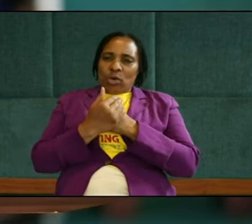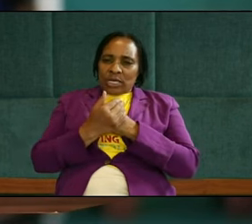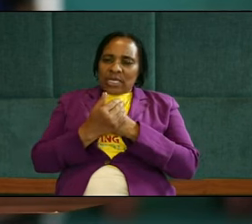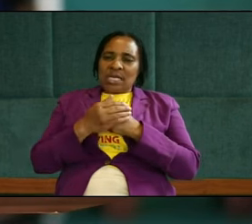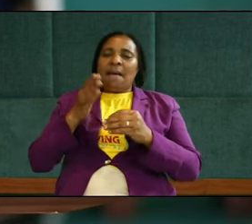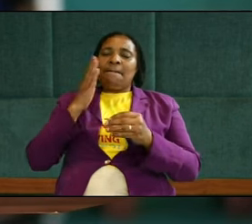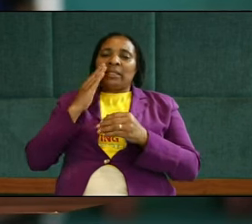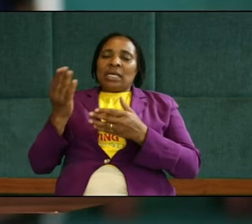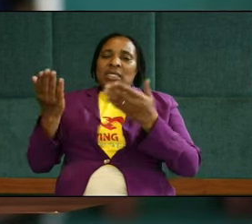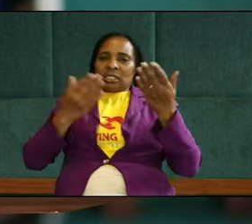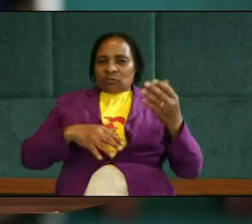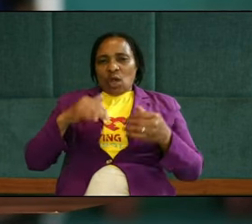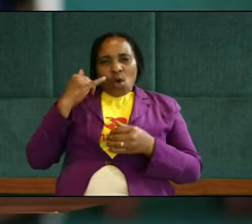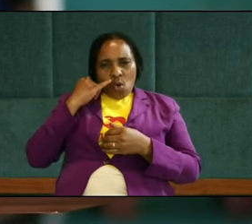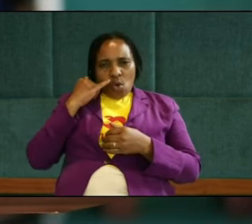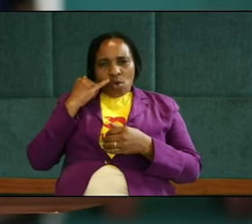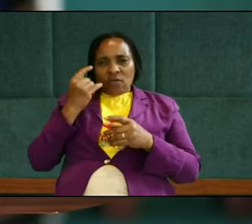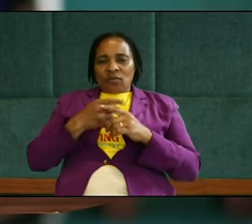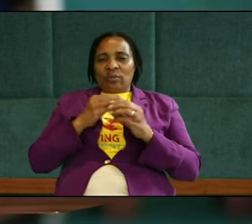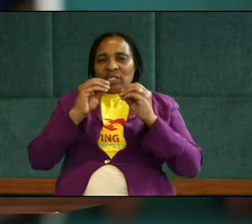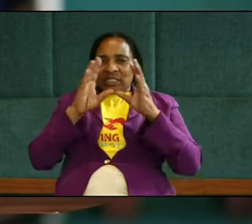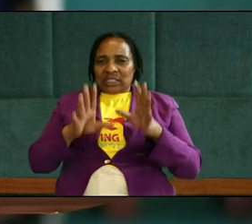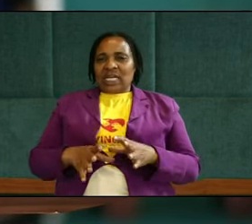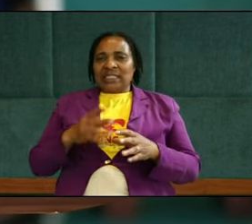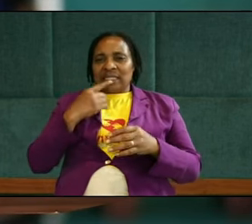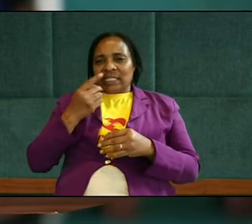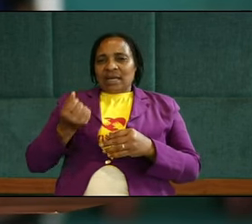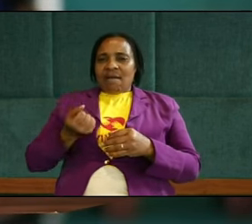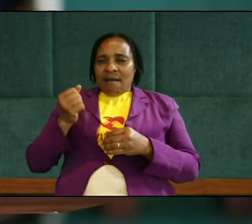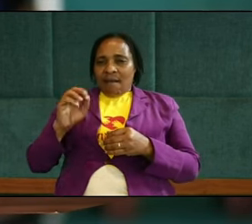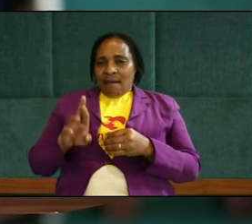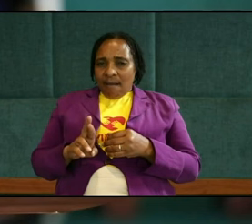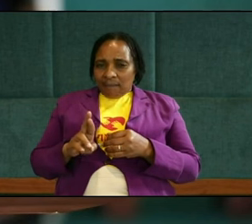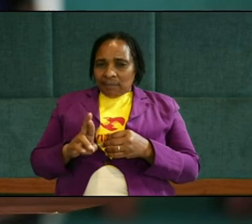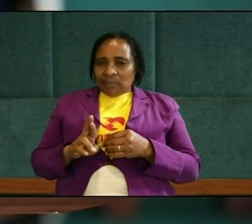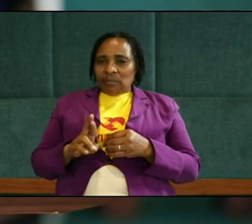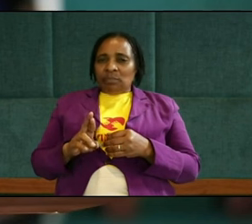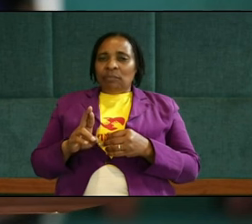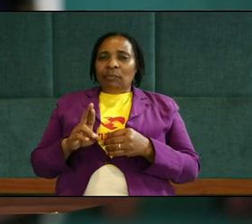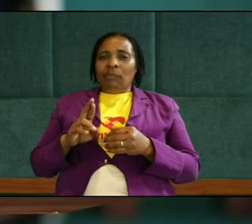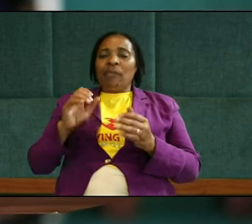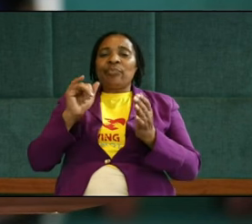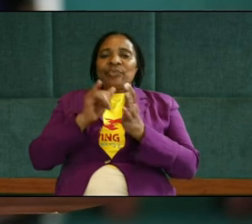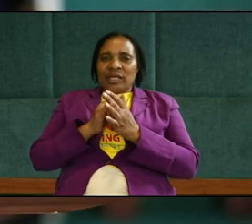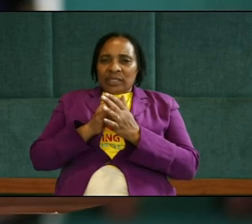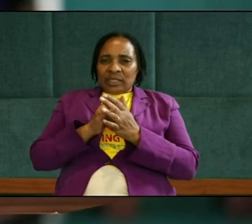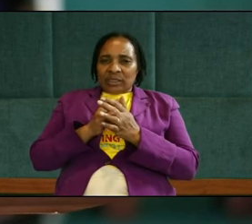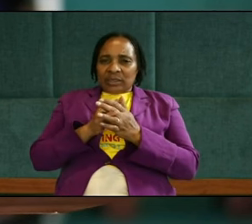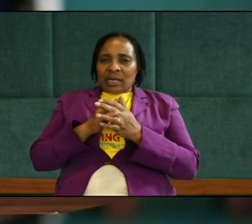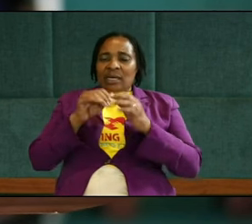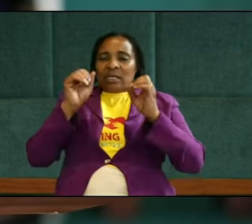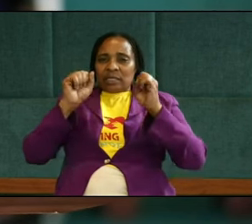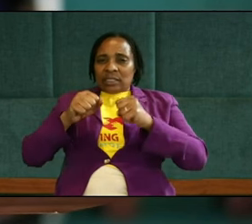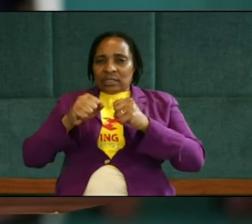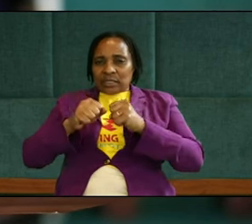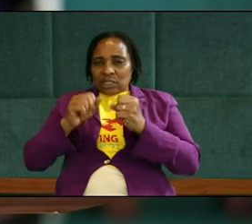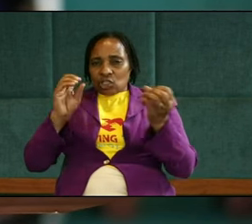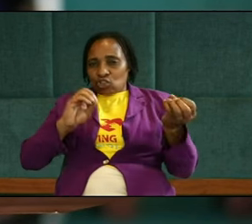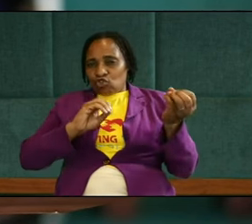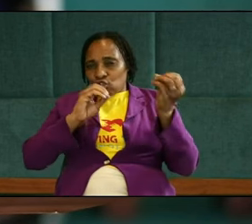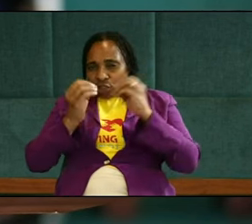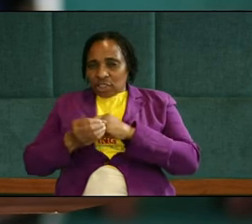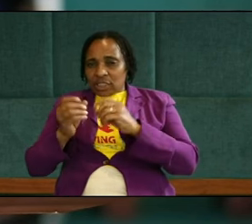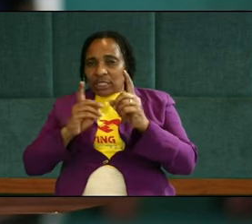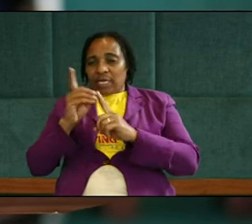mother received a call from the teacher telling her that the date of the talent show had been